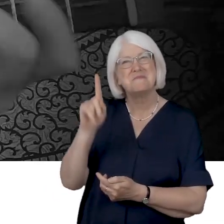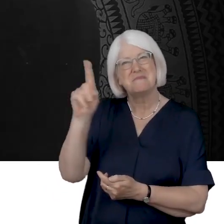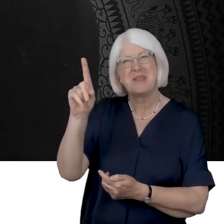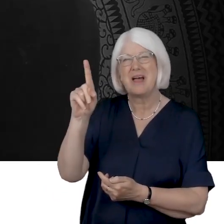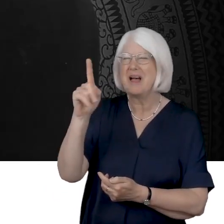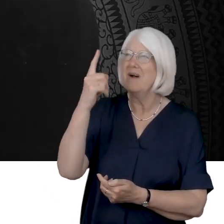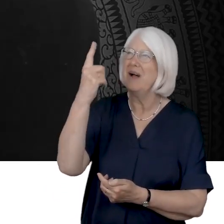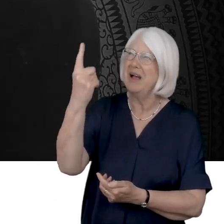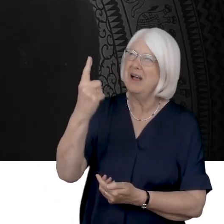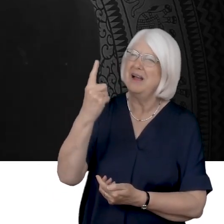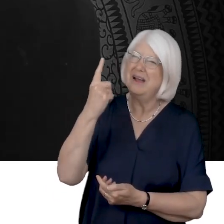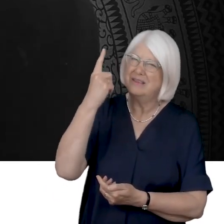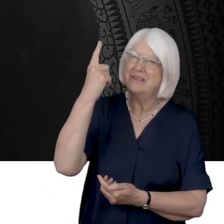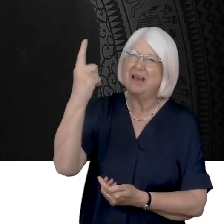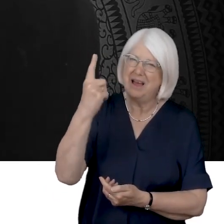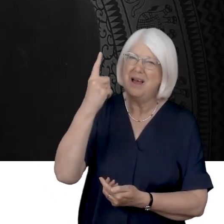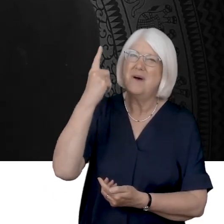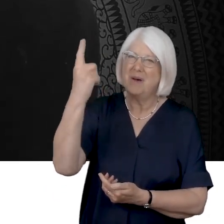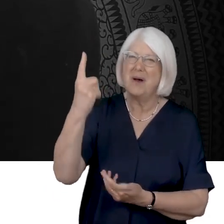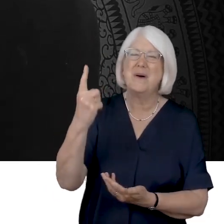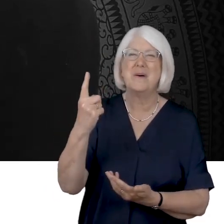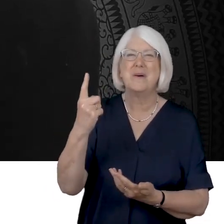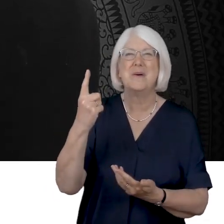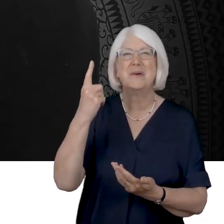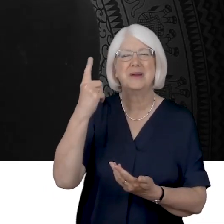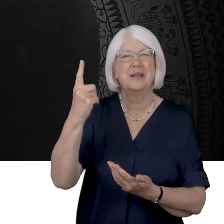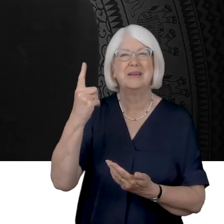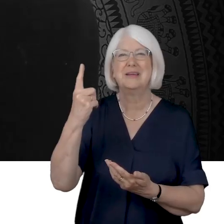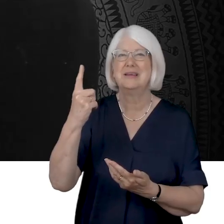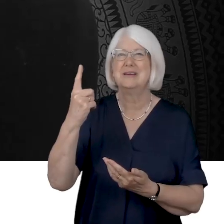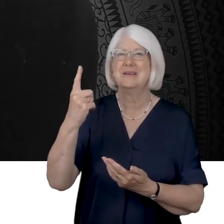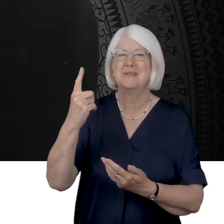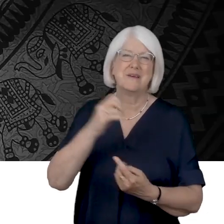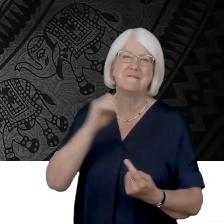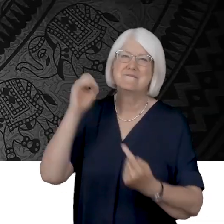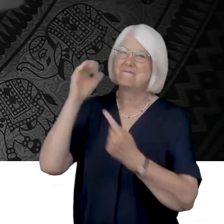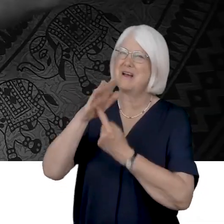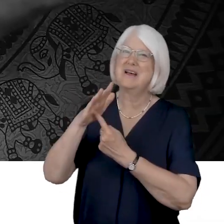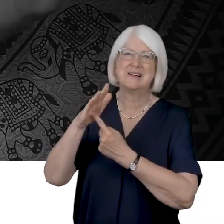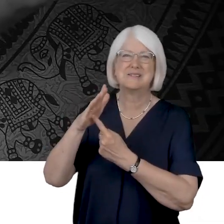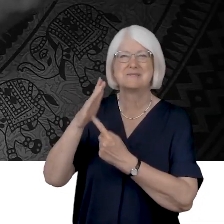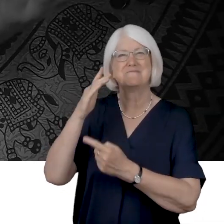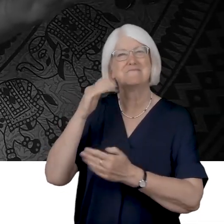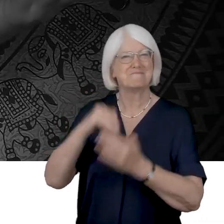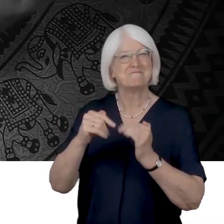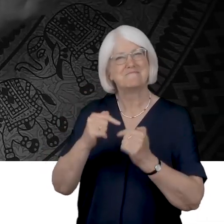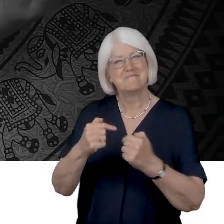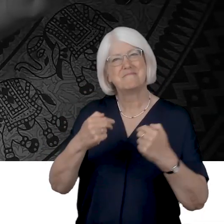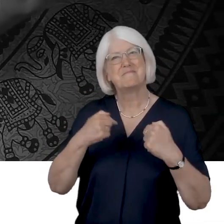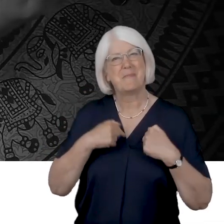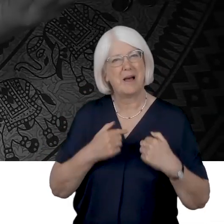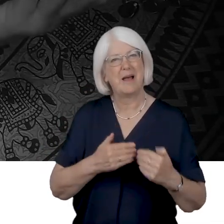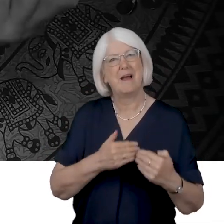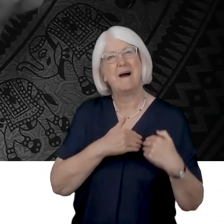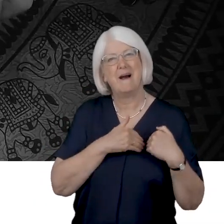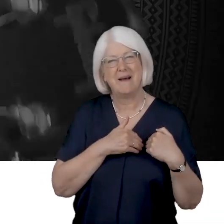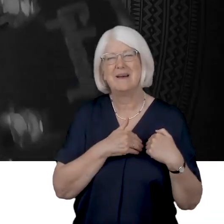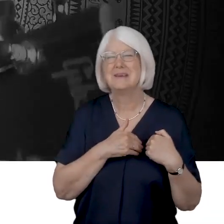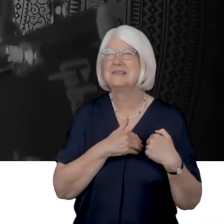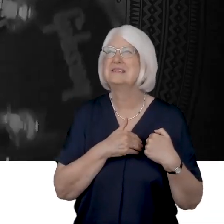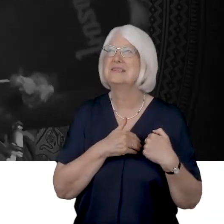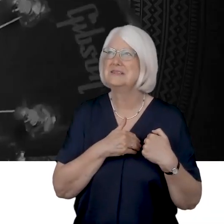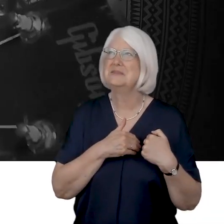days. Thou and thou only, thou first in